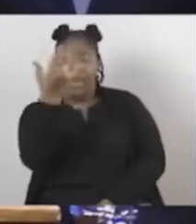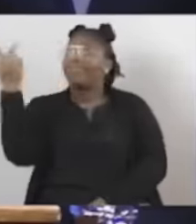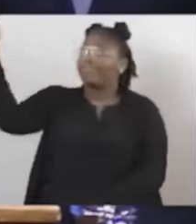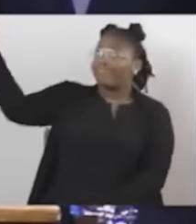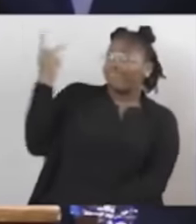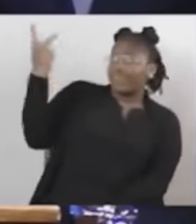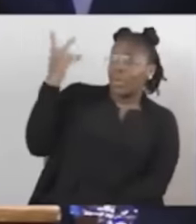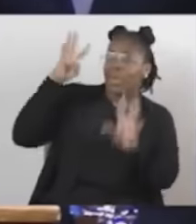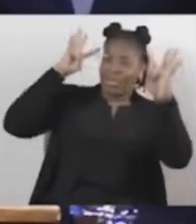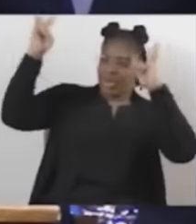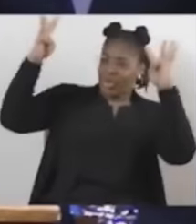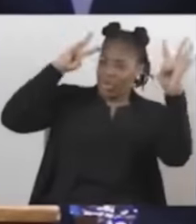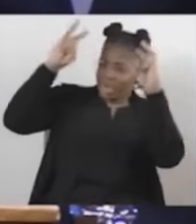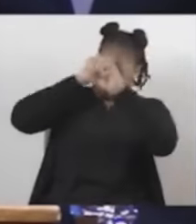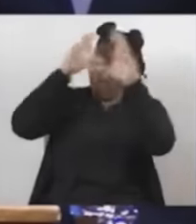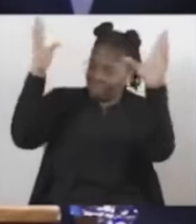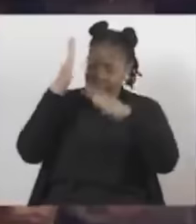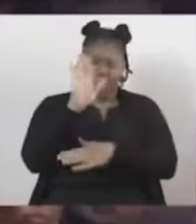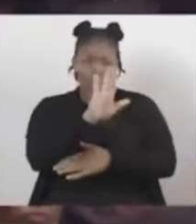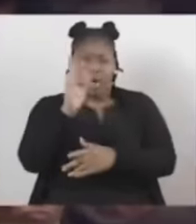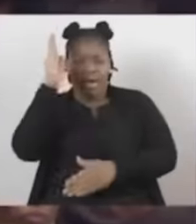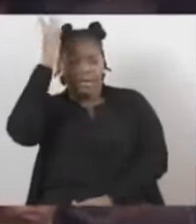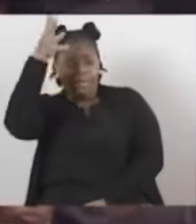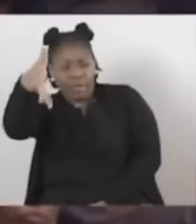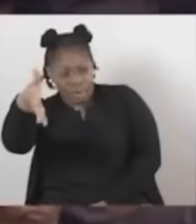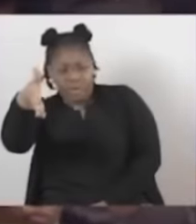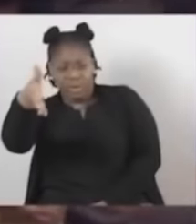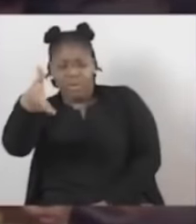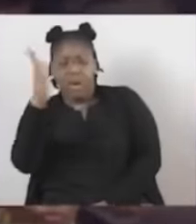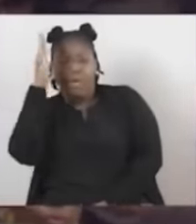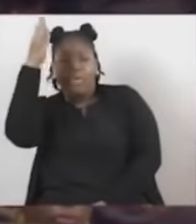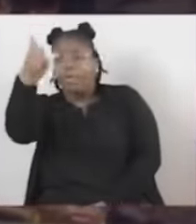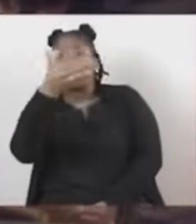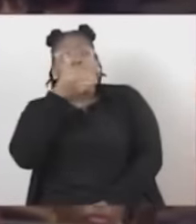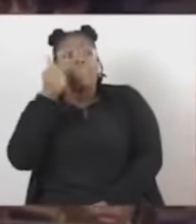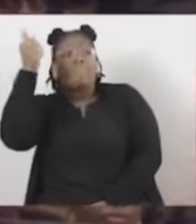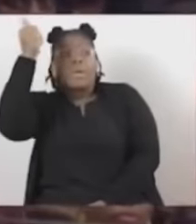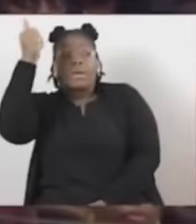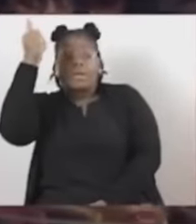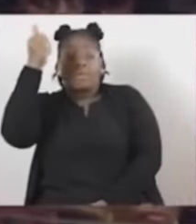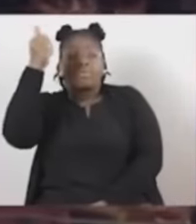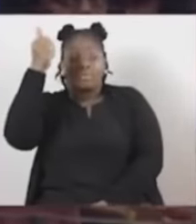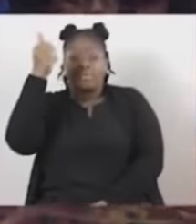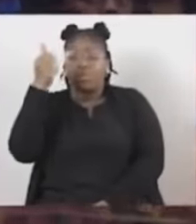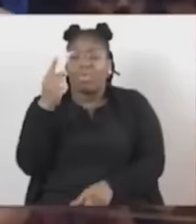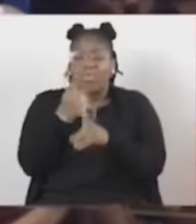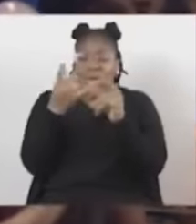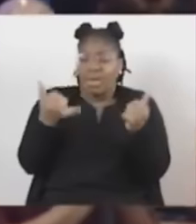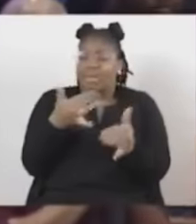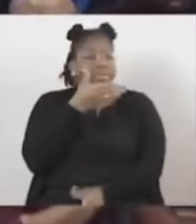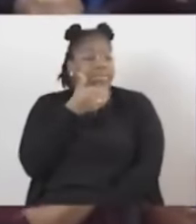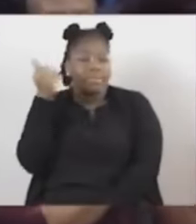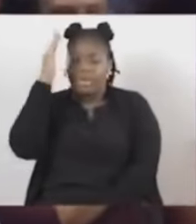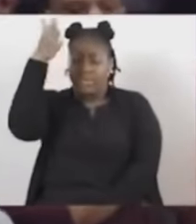already envisioned your next week, and your next week looks a whole lot better than this week.